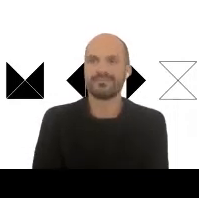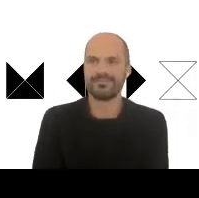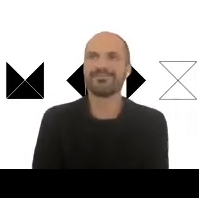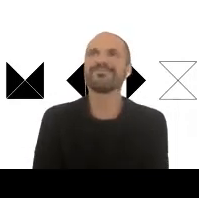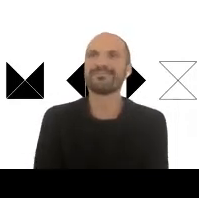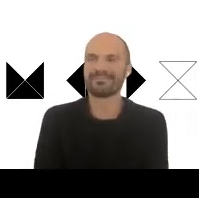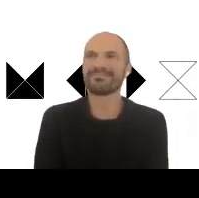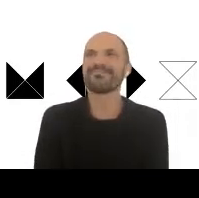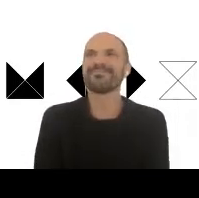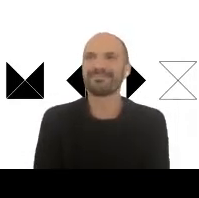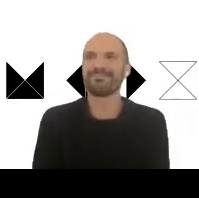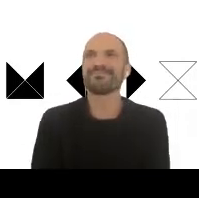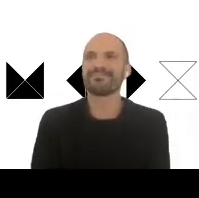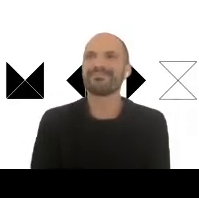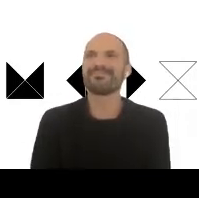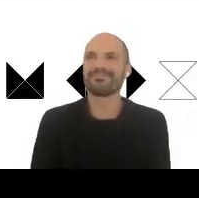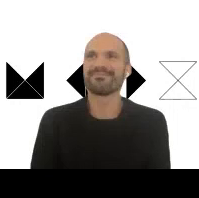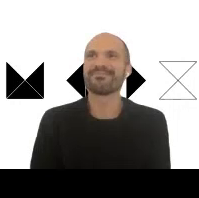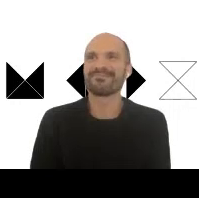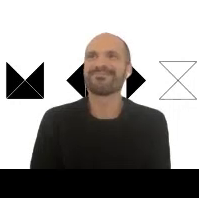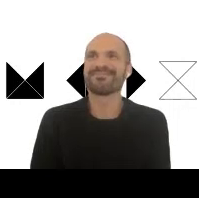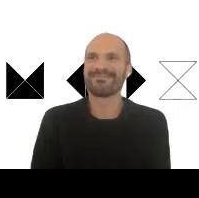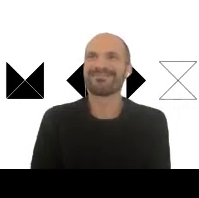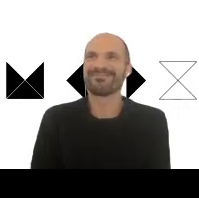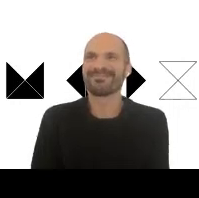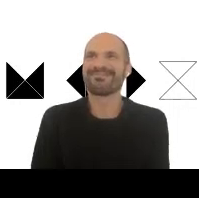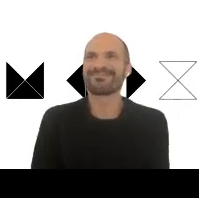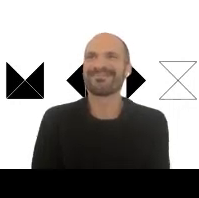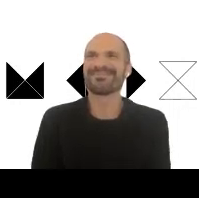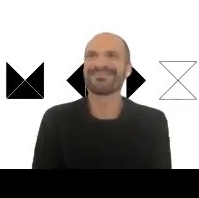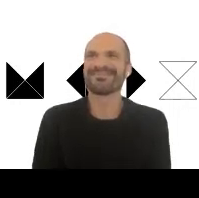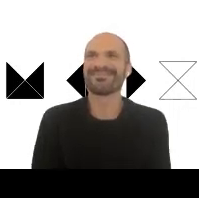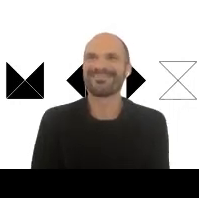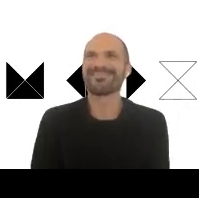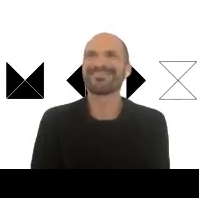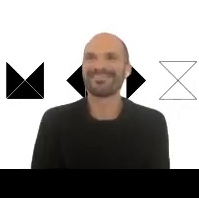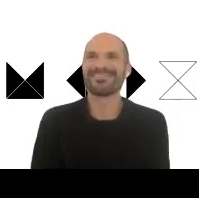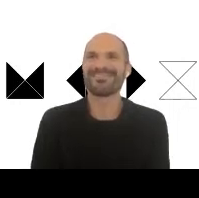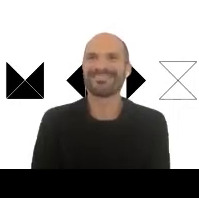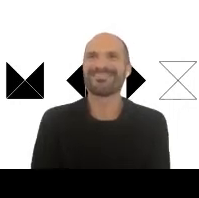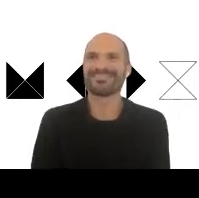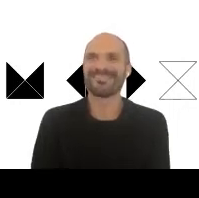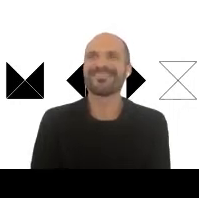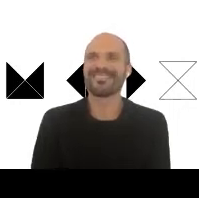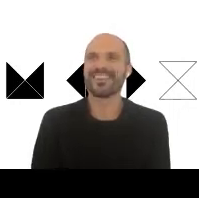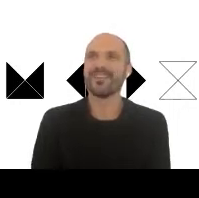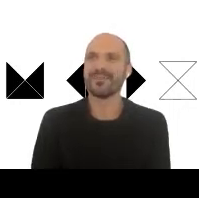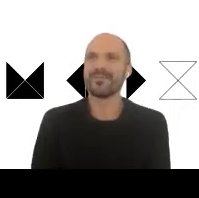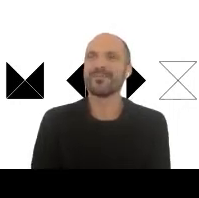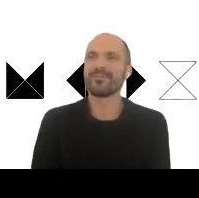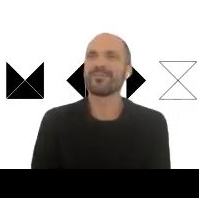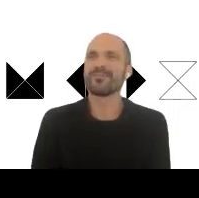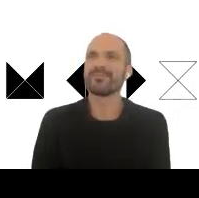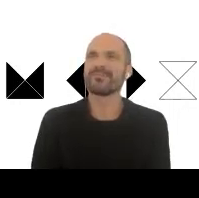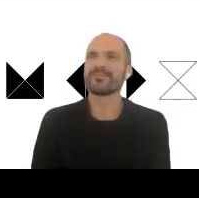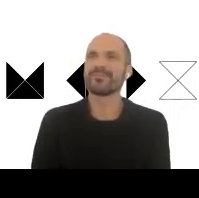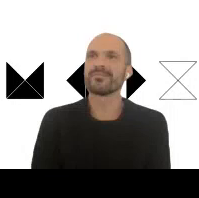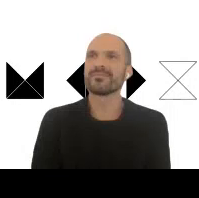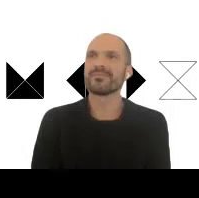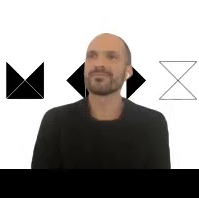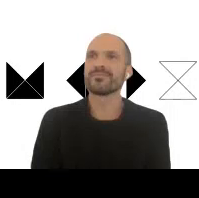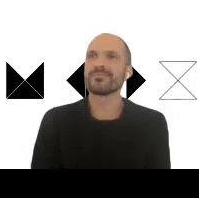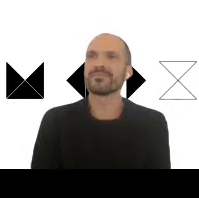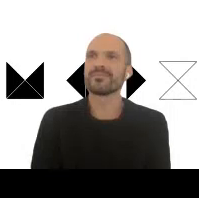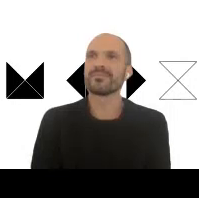wrong. But the attention we got, we could never even imagine. But that's why I was